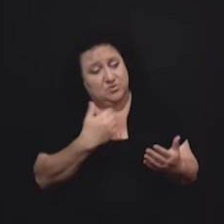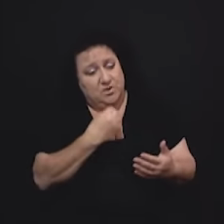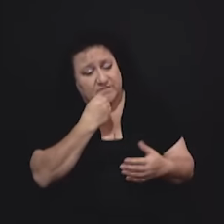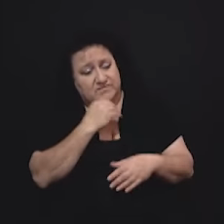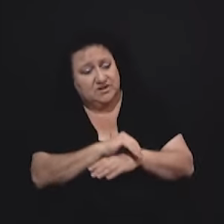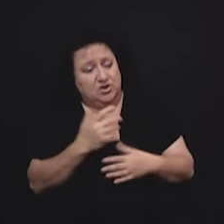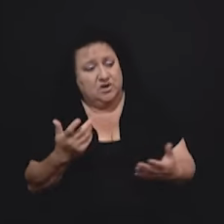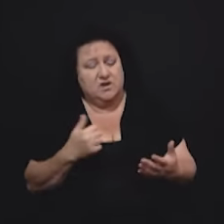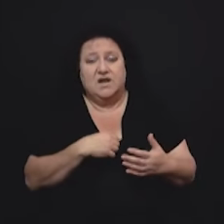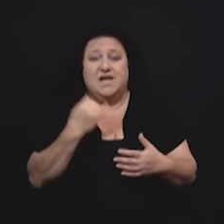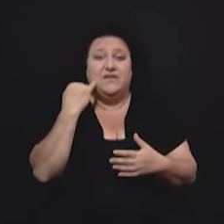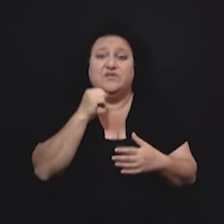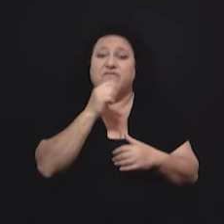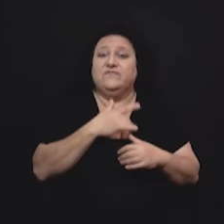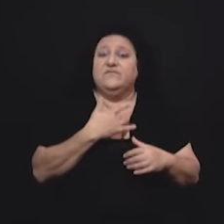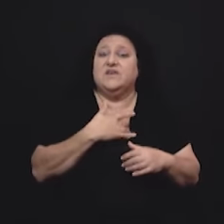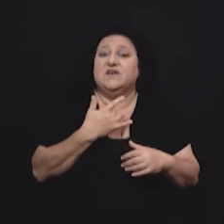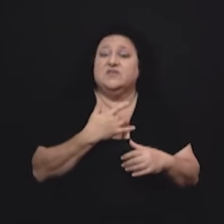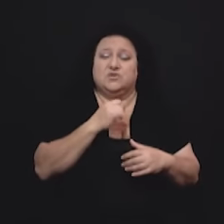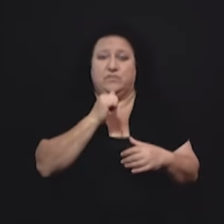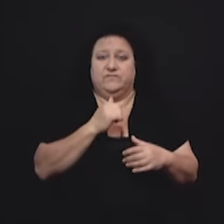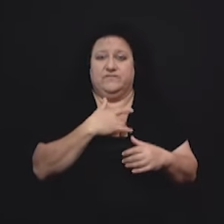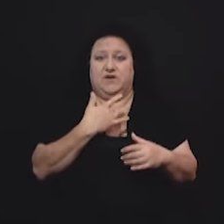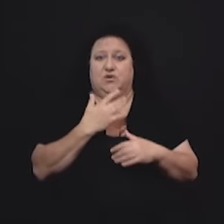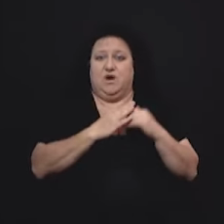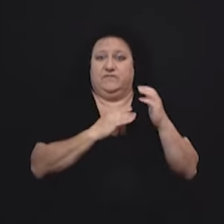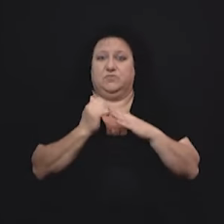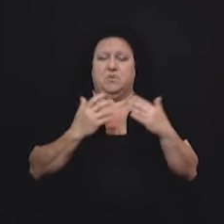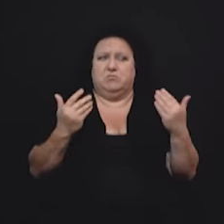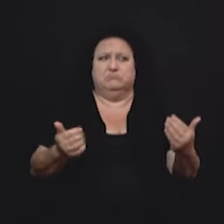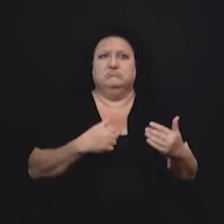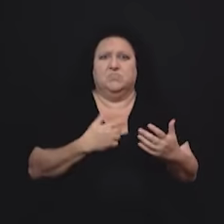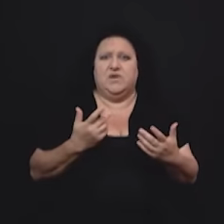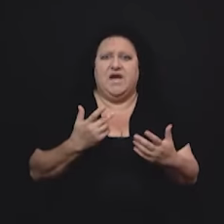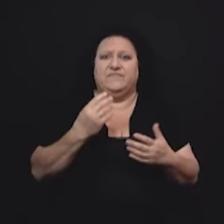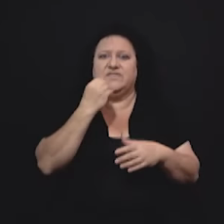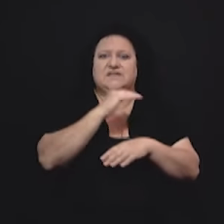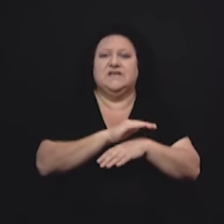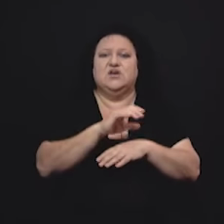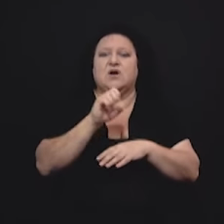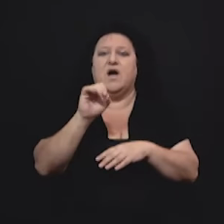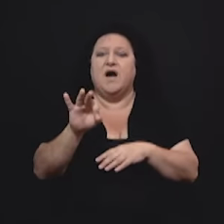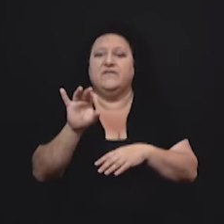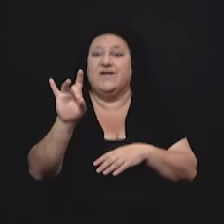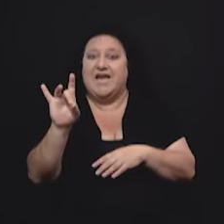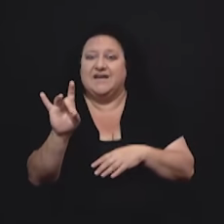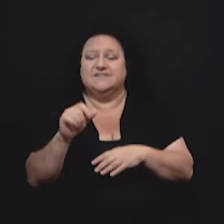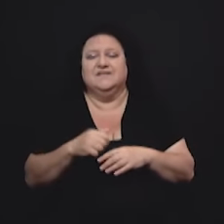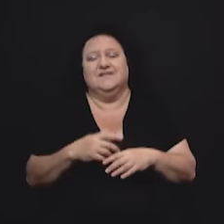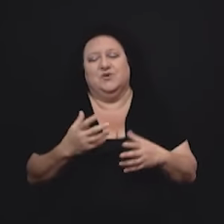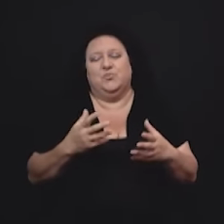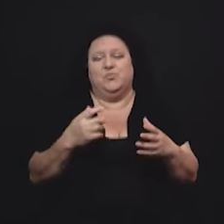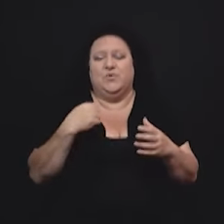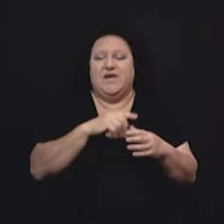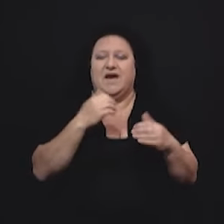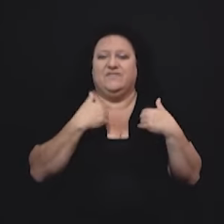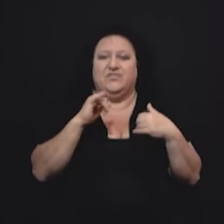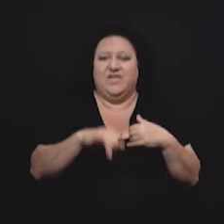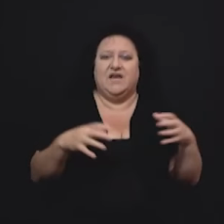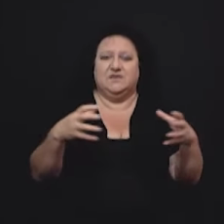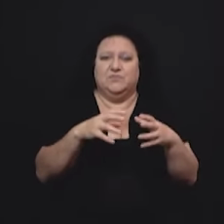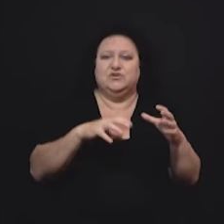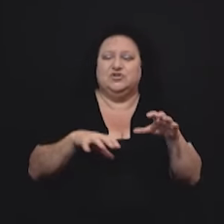of eight that will make that possible. You can connect to a dinner of eight group and be able to do that in a more intentional way. Would you consider